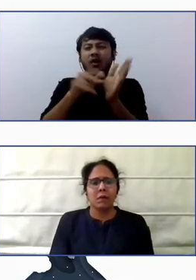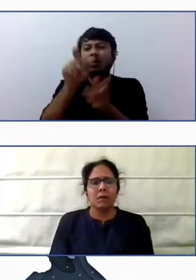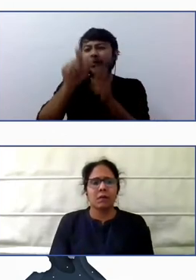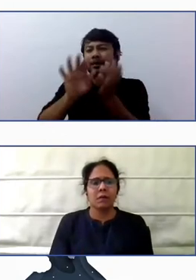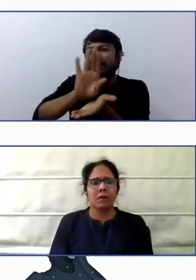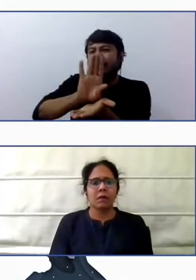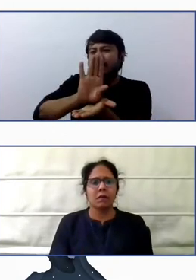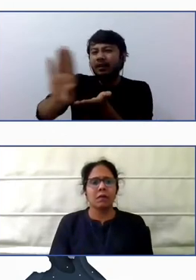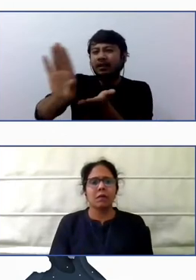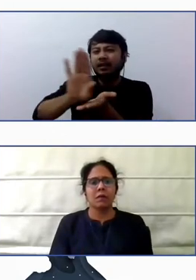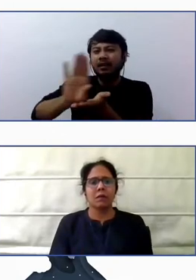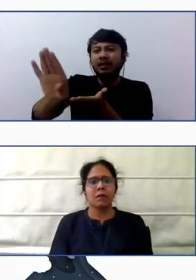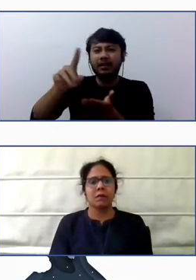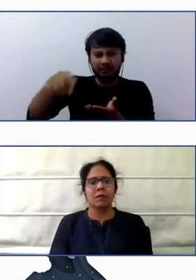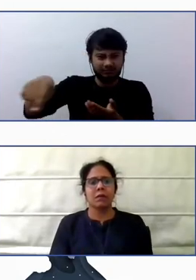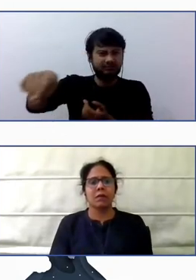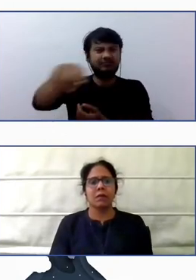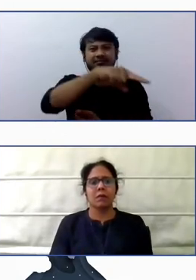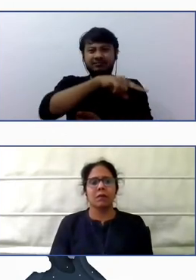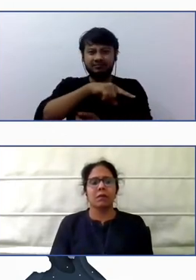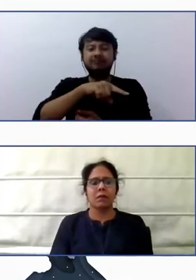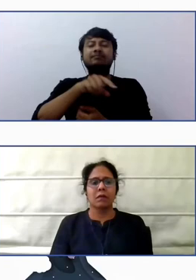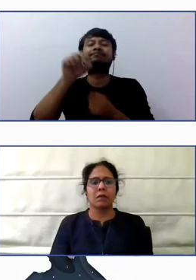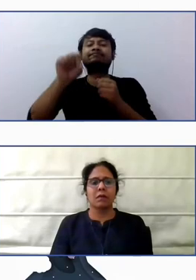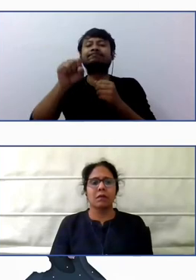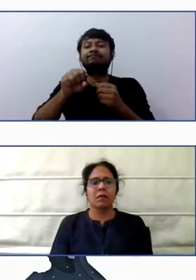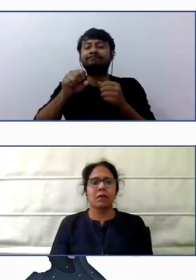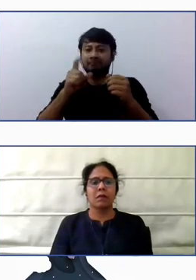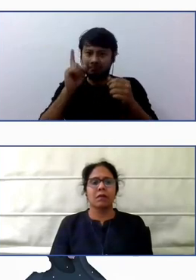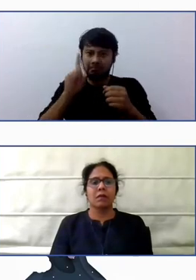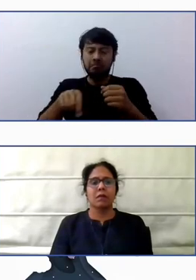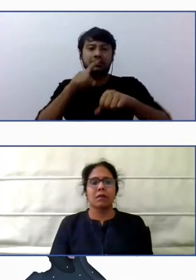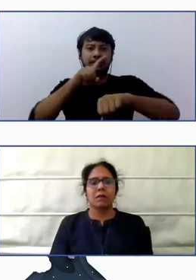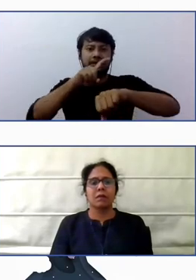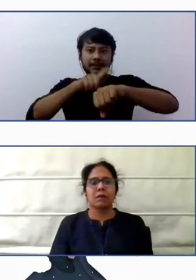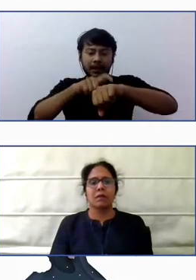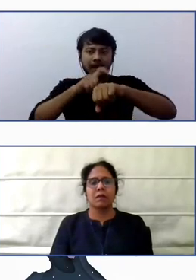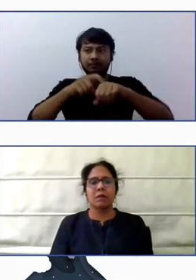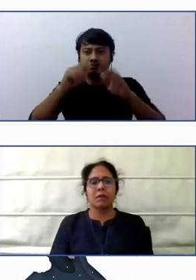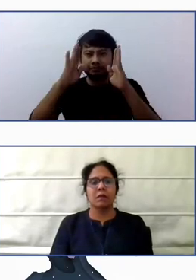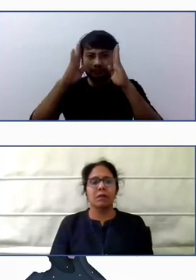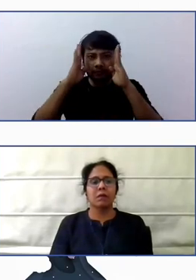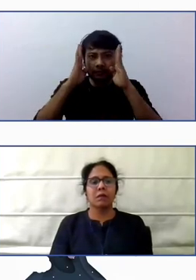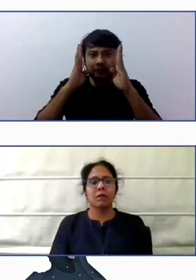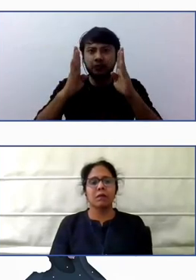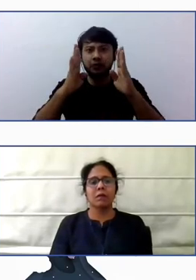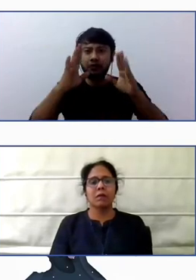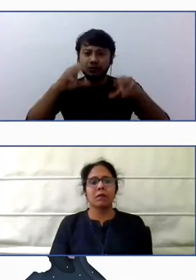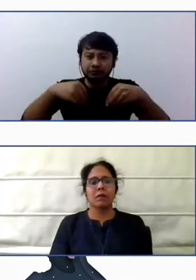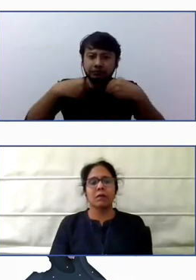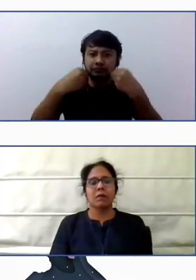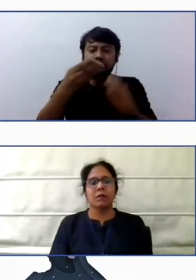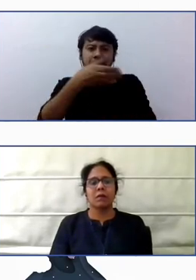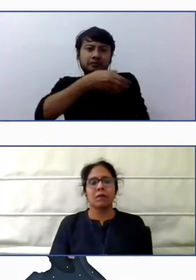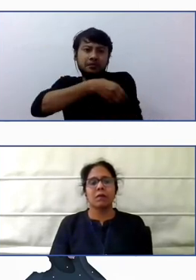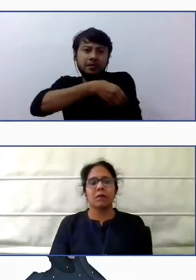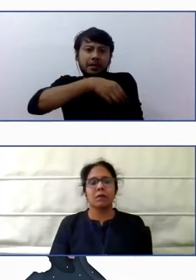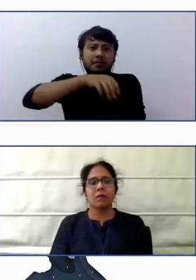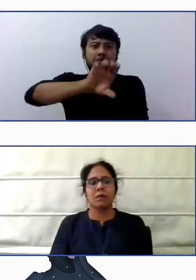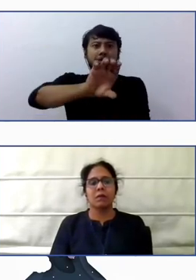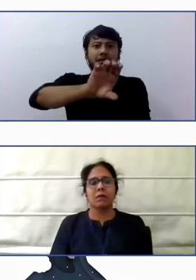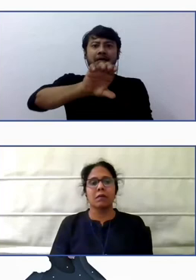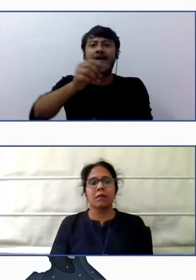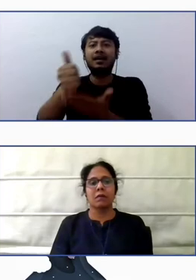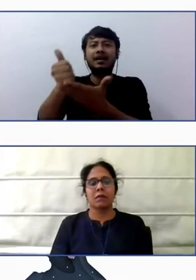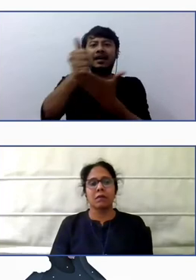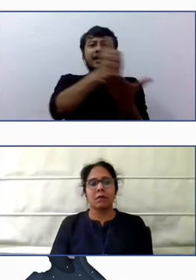underprivileged is where you need to invest more and understand how we can enable them to be helping each other rather